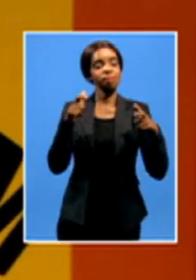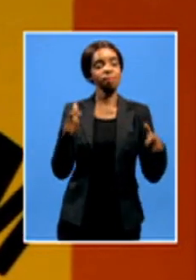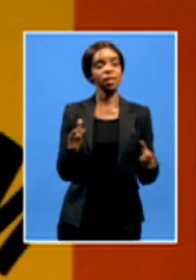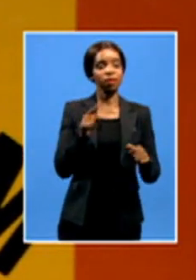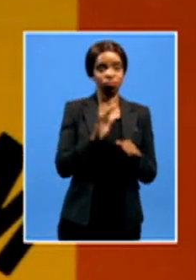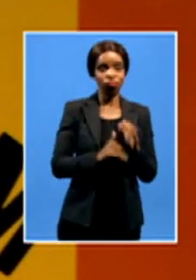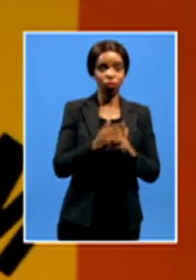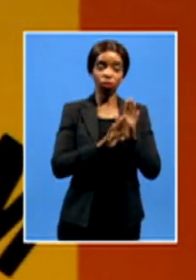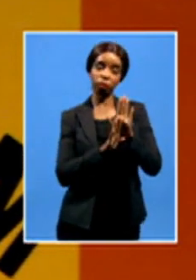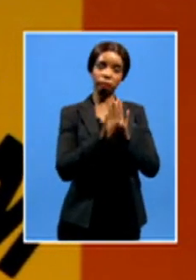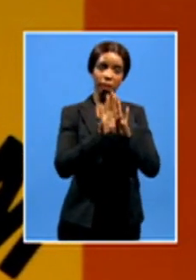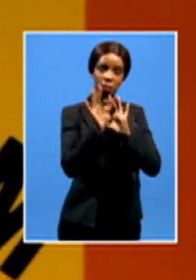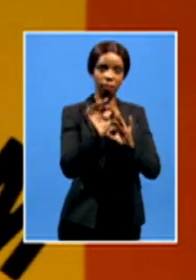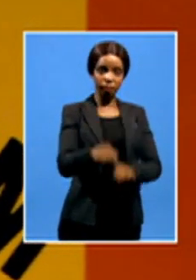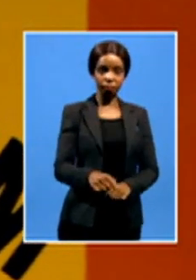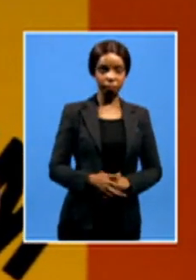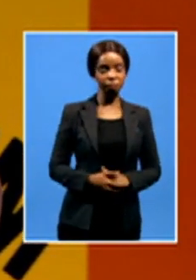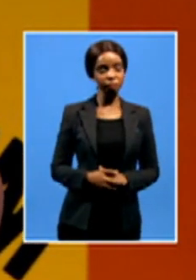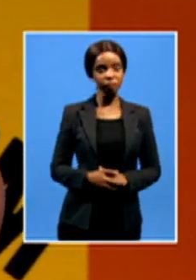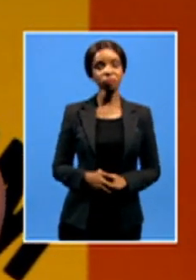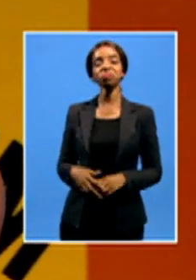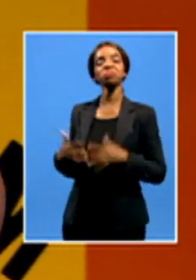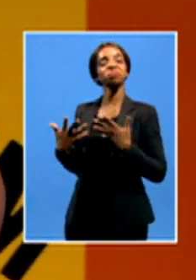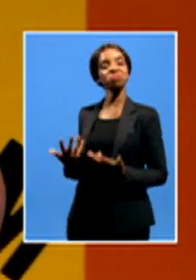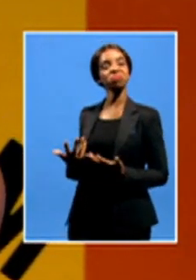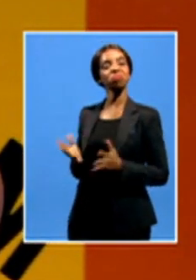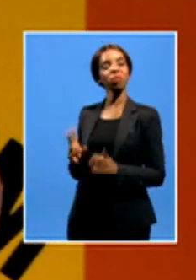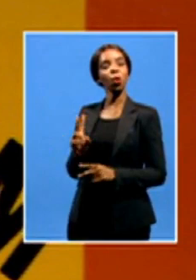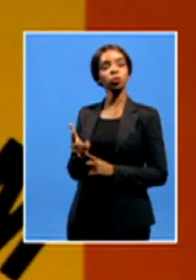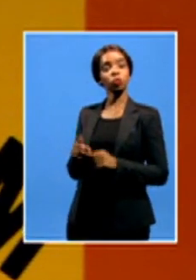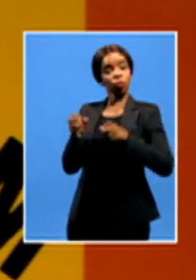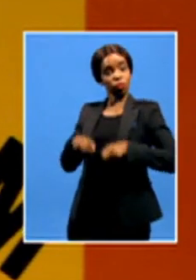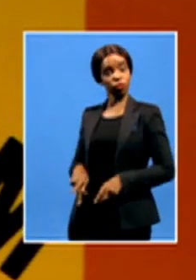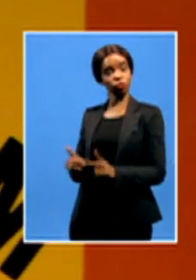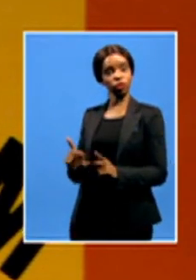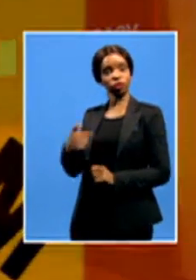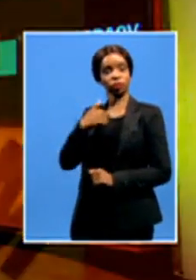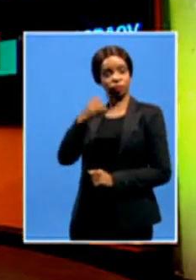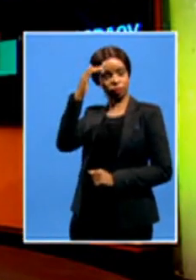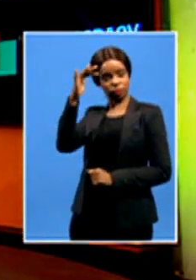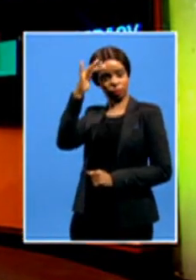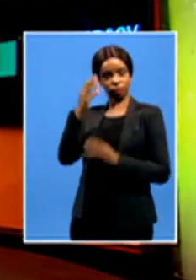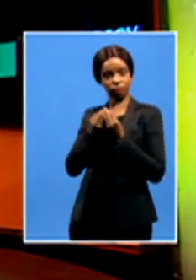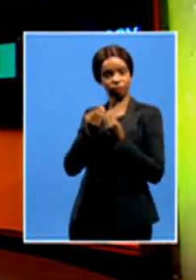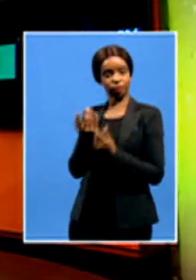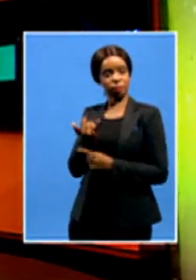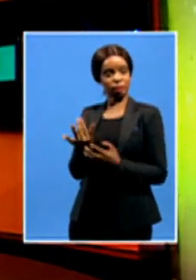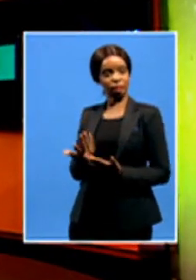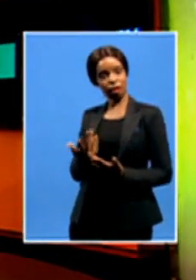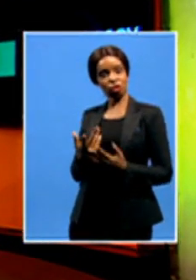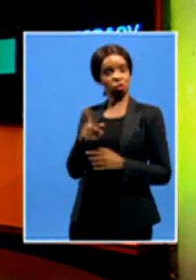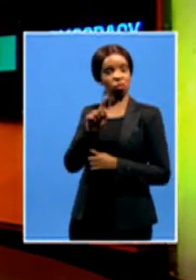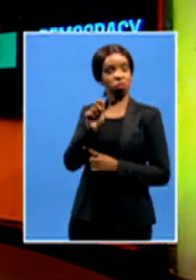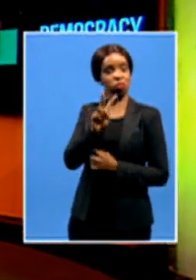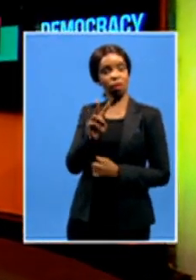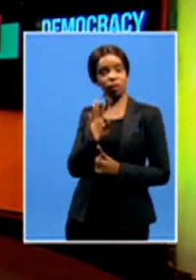immense progress in the arts industry in this country. There are also opportunities. I'm thinking now of something even as simple as television shows,